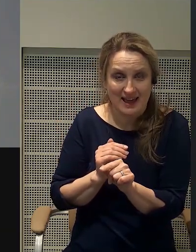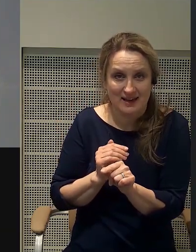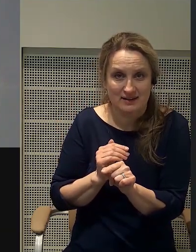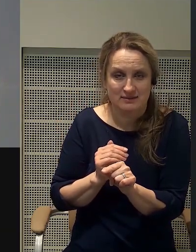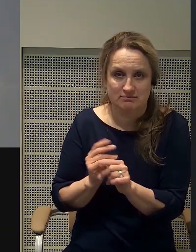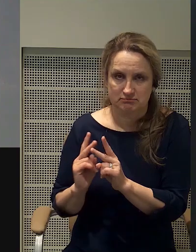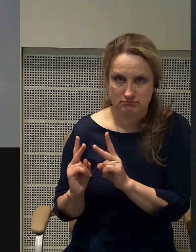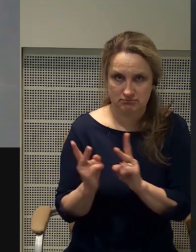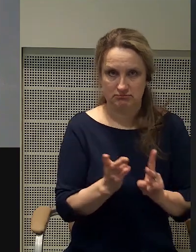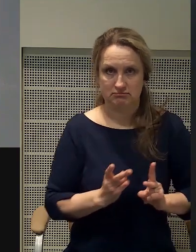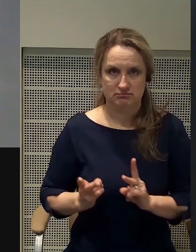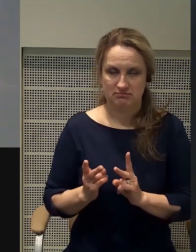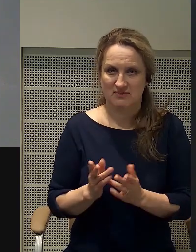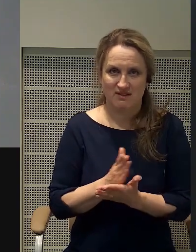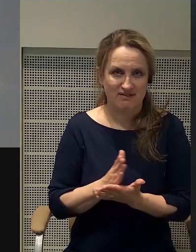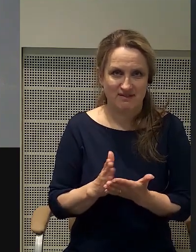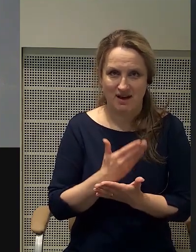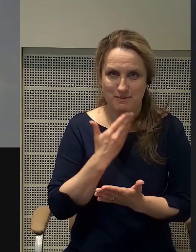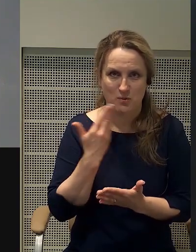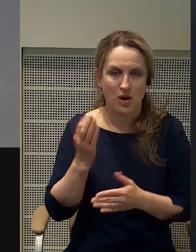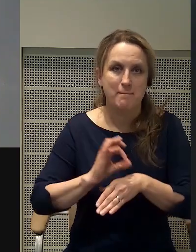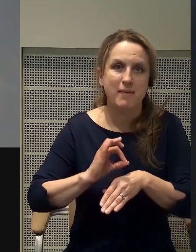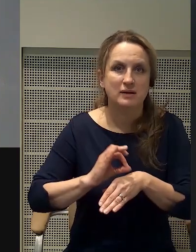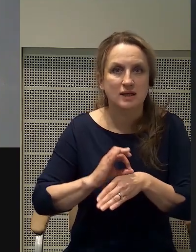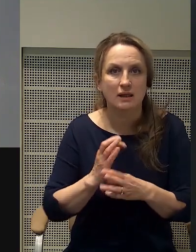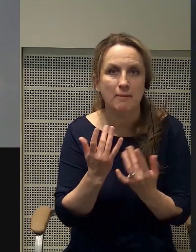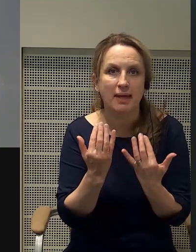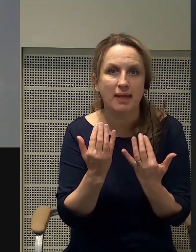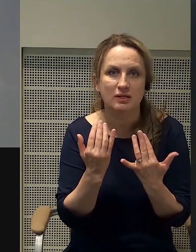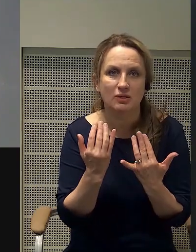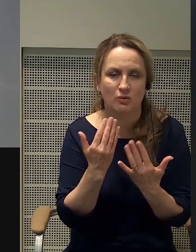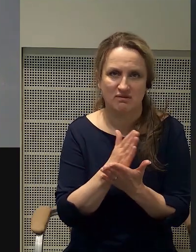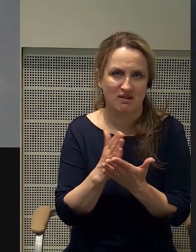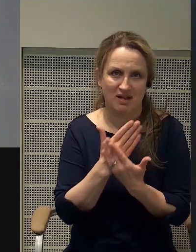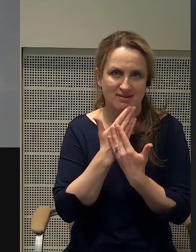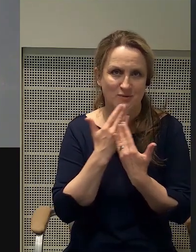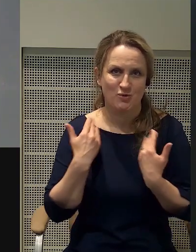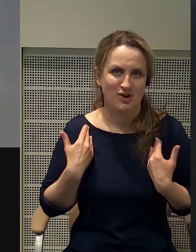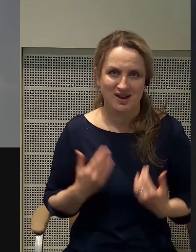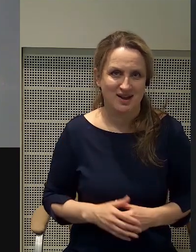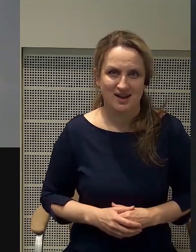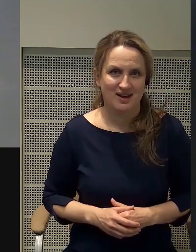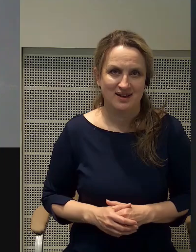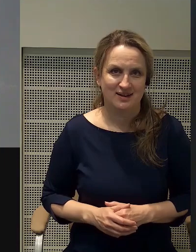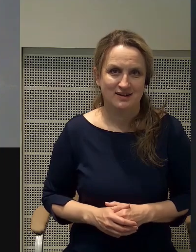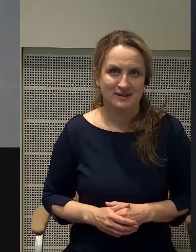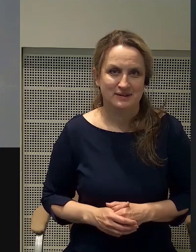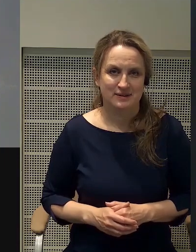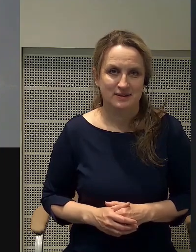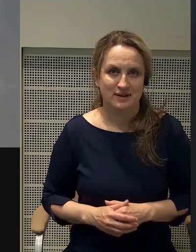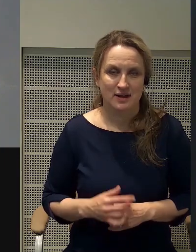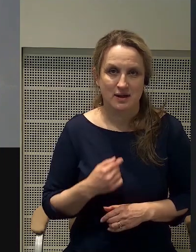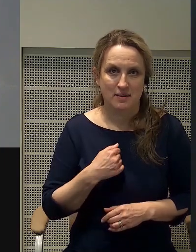So, of course, I don't know so well the context of Estonia, so that's why I decided to spend the full